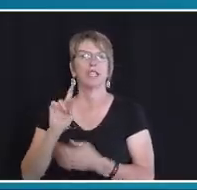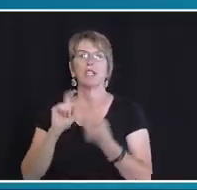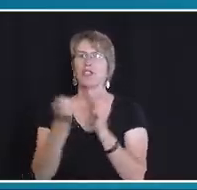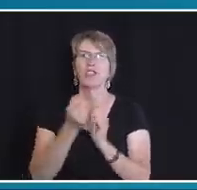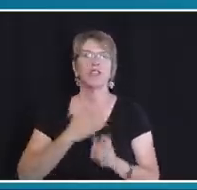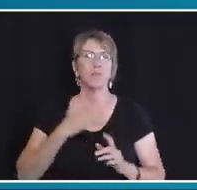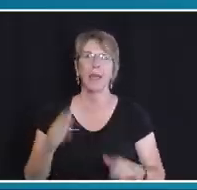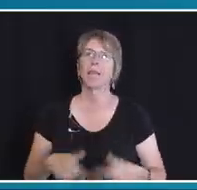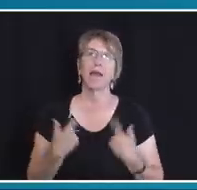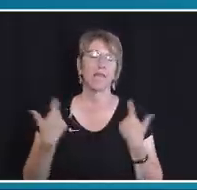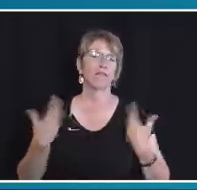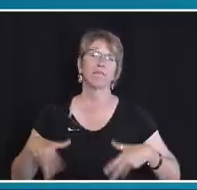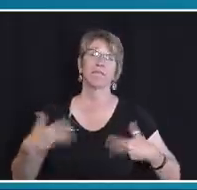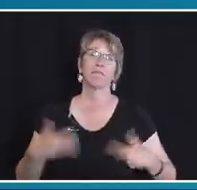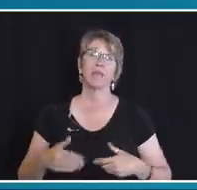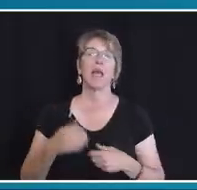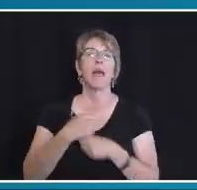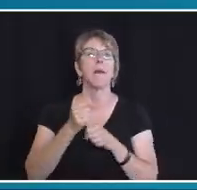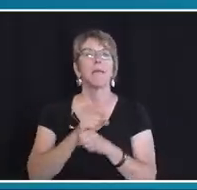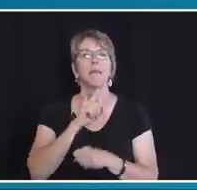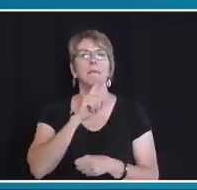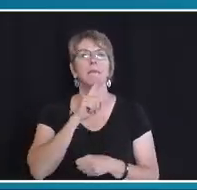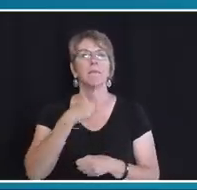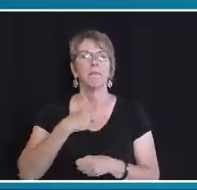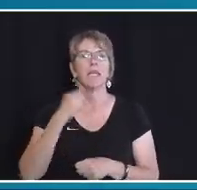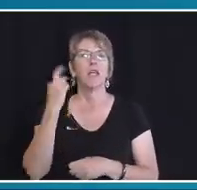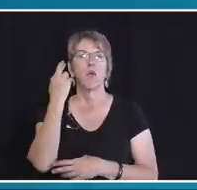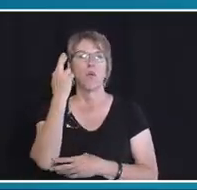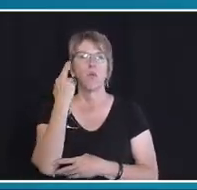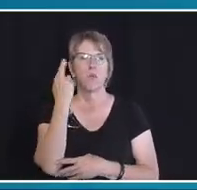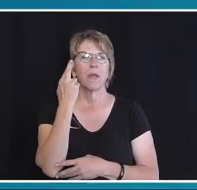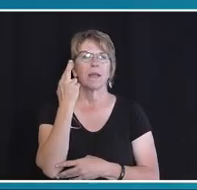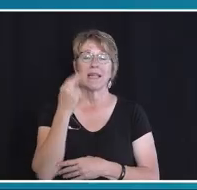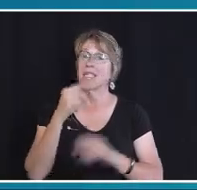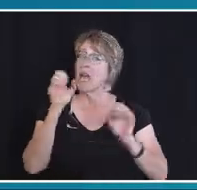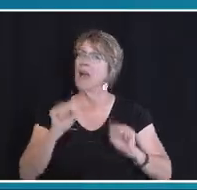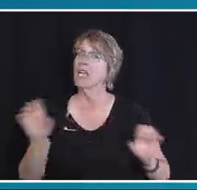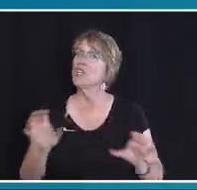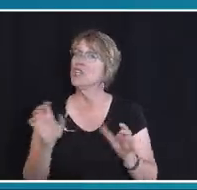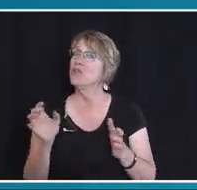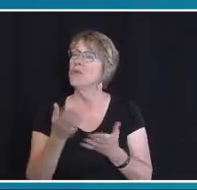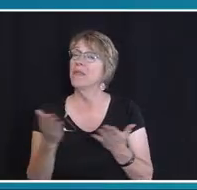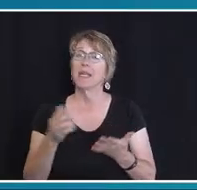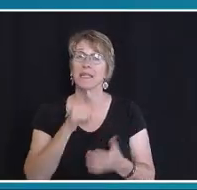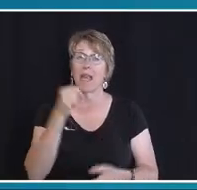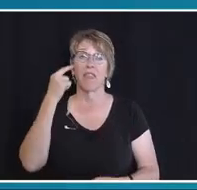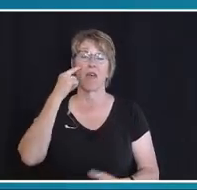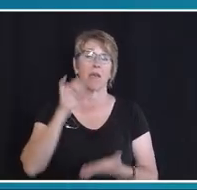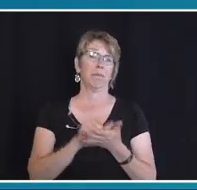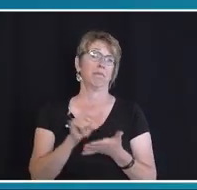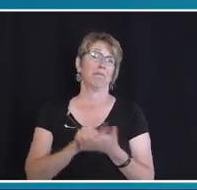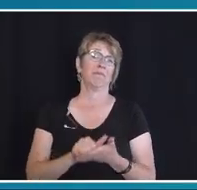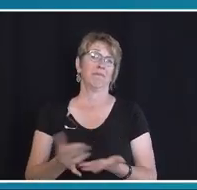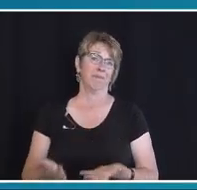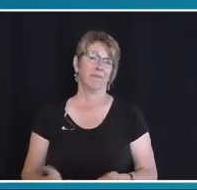life dramatically. It made me realize that I was able to do things that I never thought I could do.